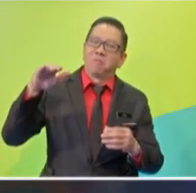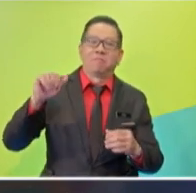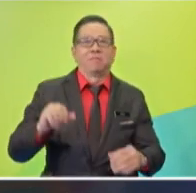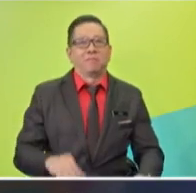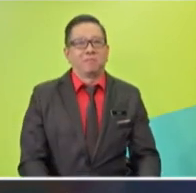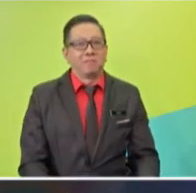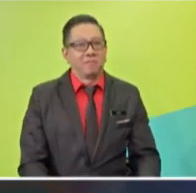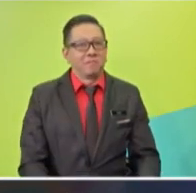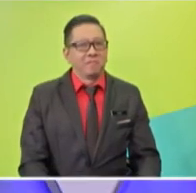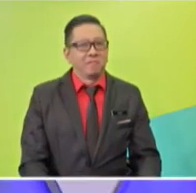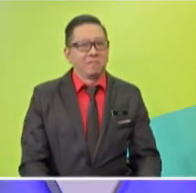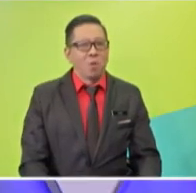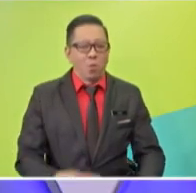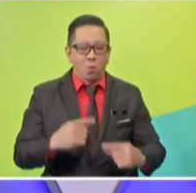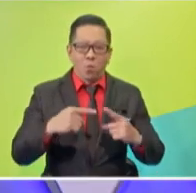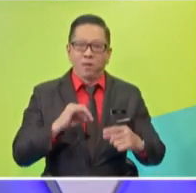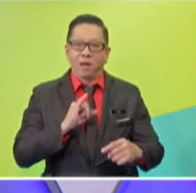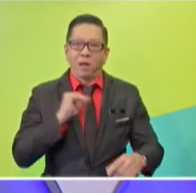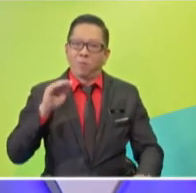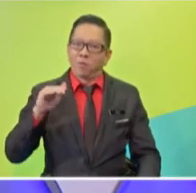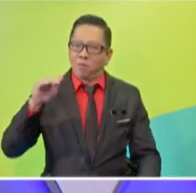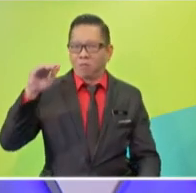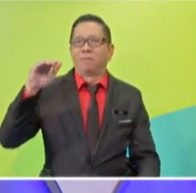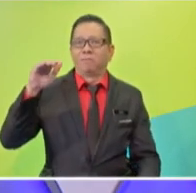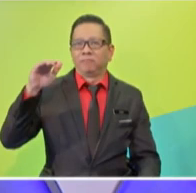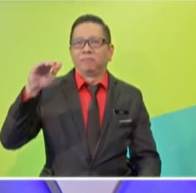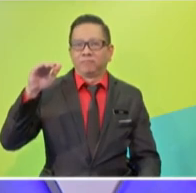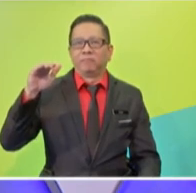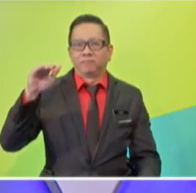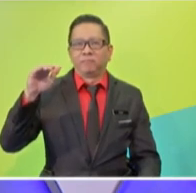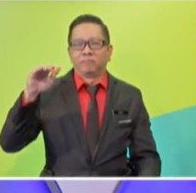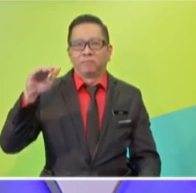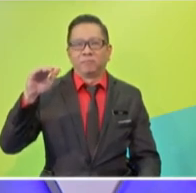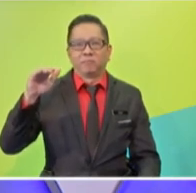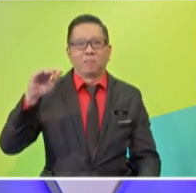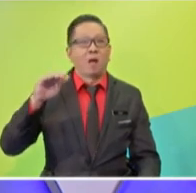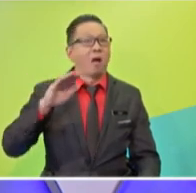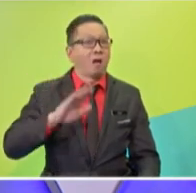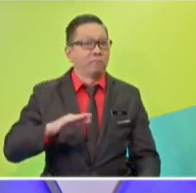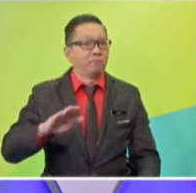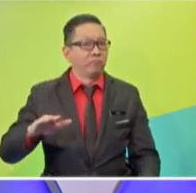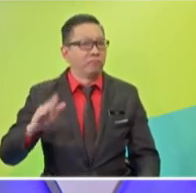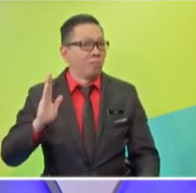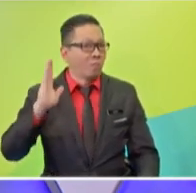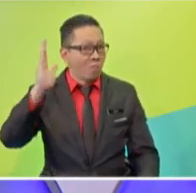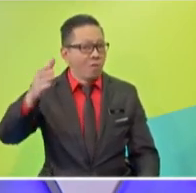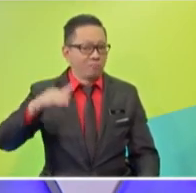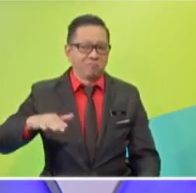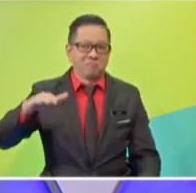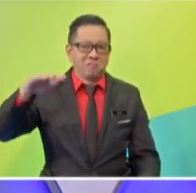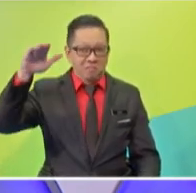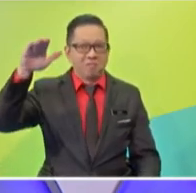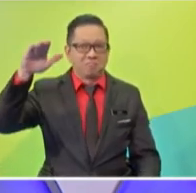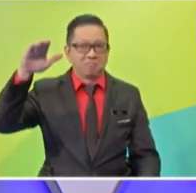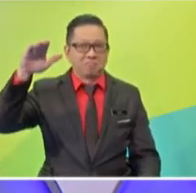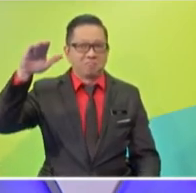Yes, Shafika. Right. When I Grow Up. So our students are going to share with us and everyone